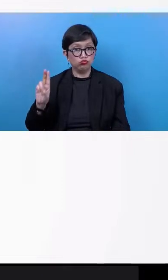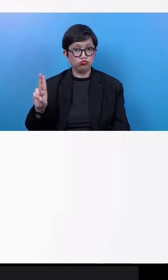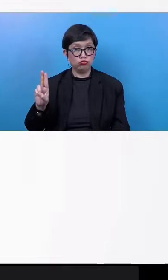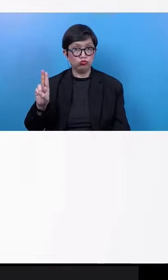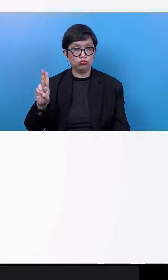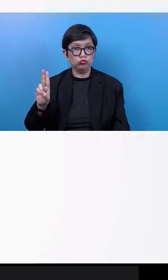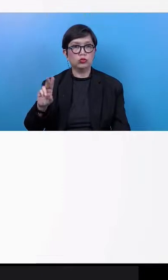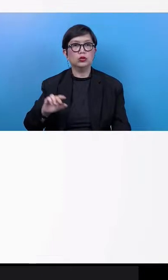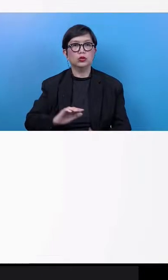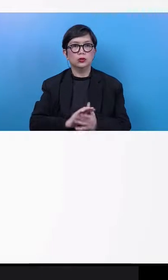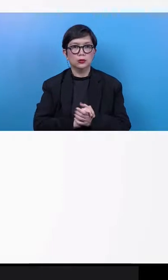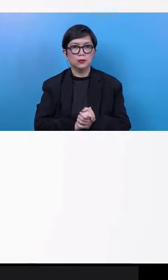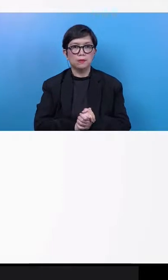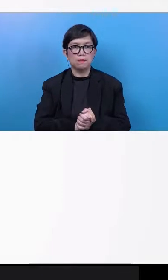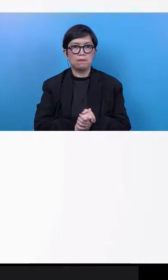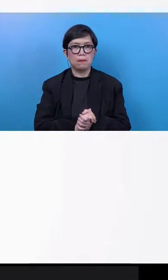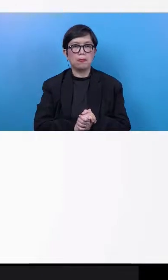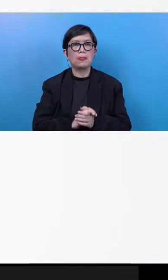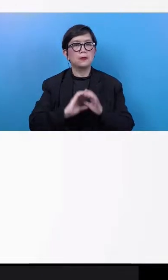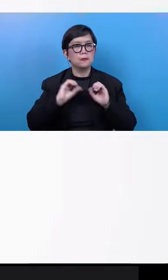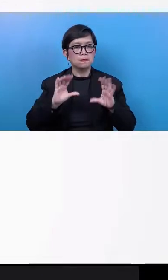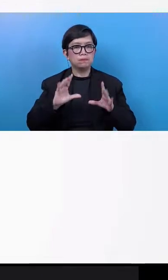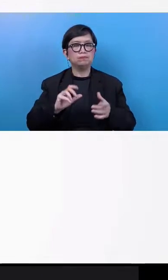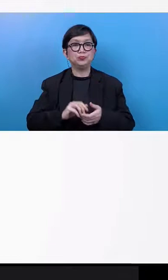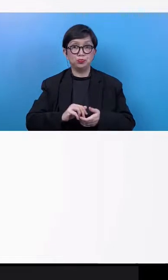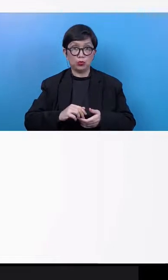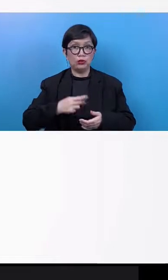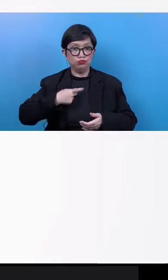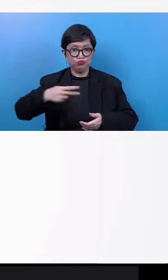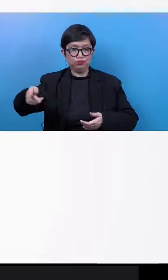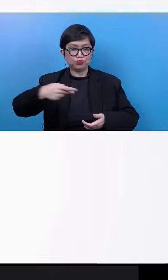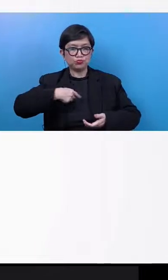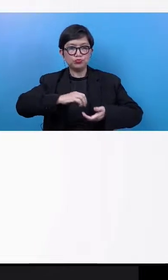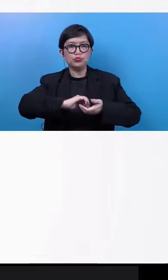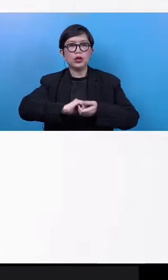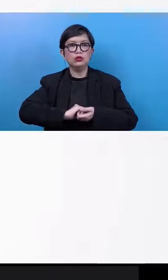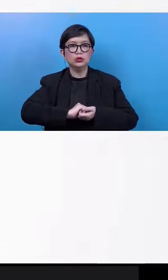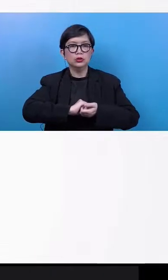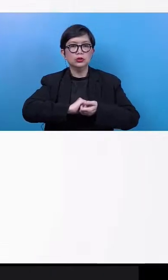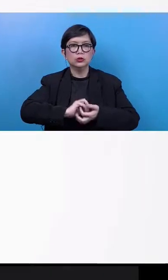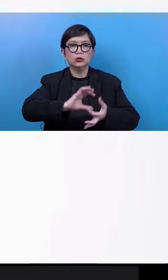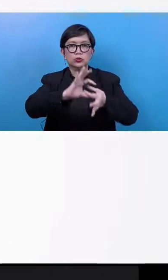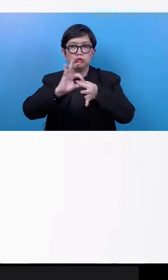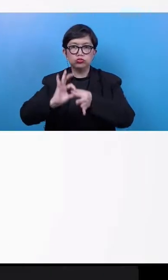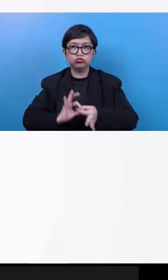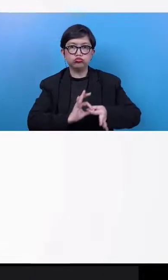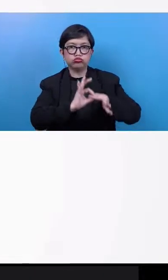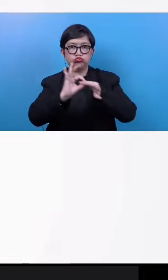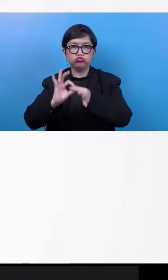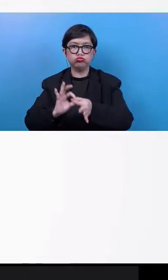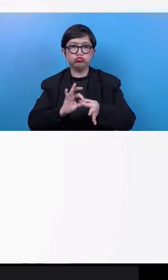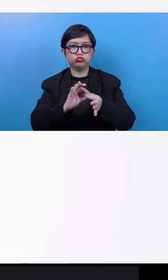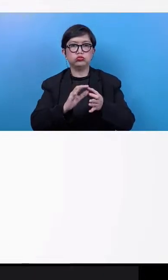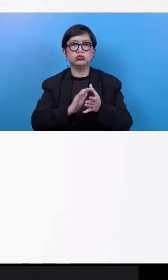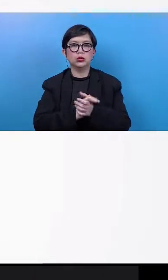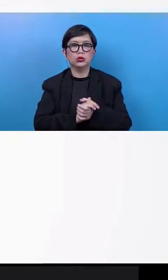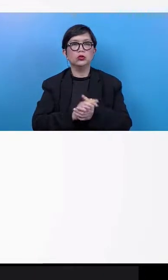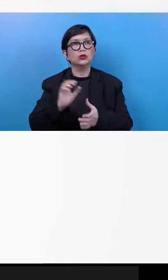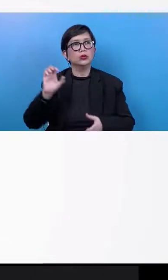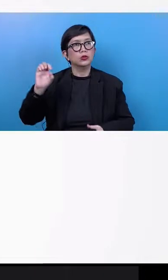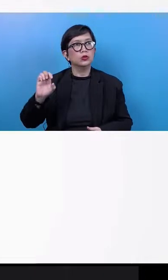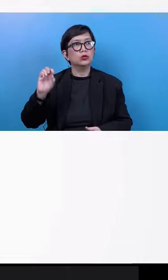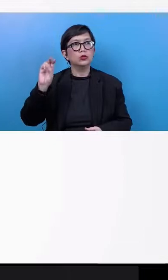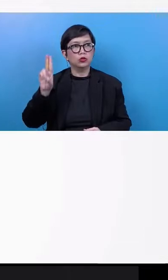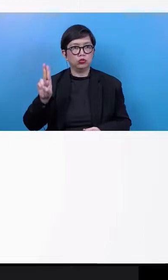largest partner that supports post-crisis assessments, post-crisis related work. Claes leads that work